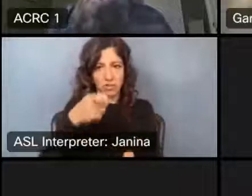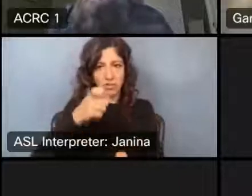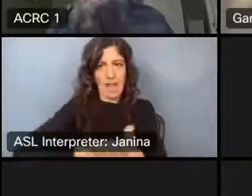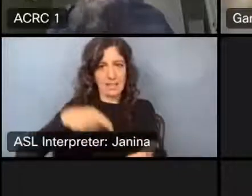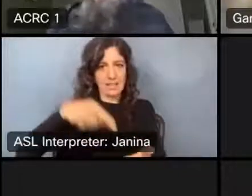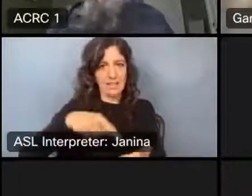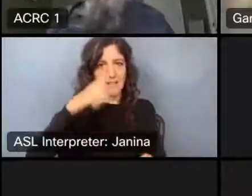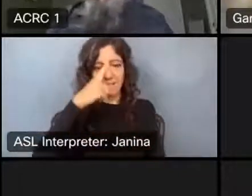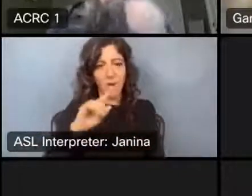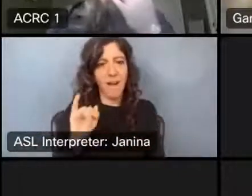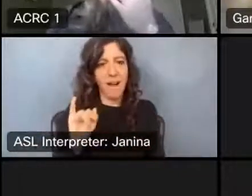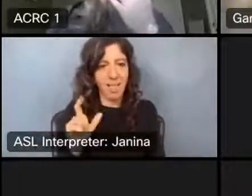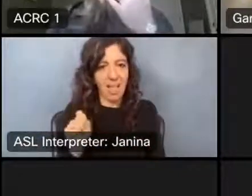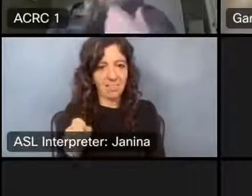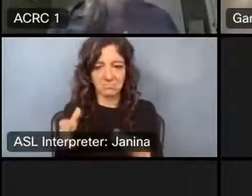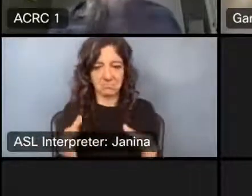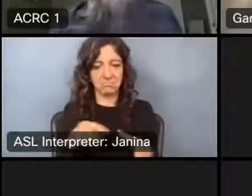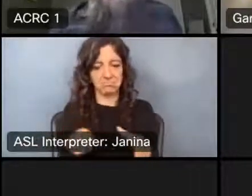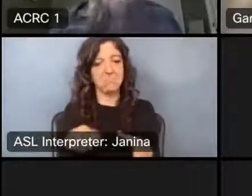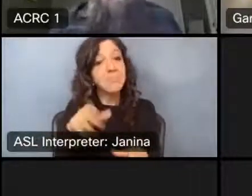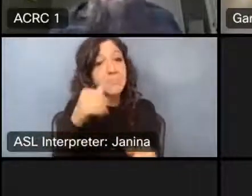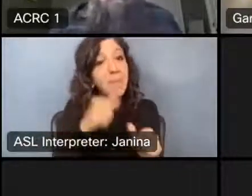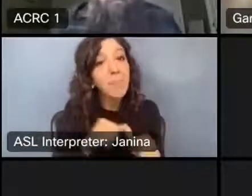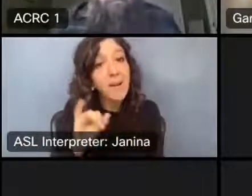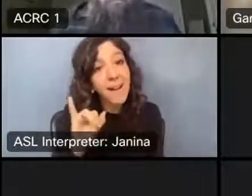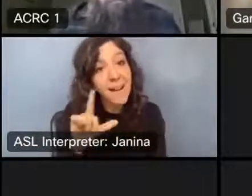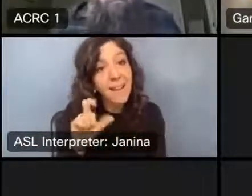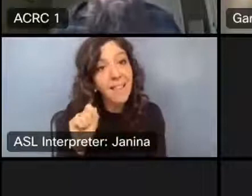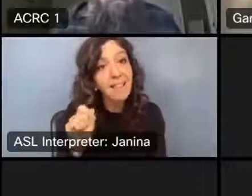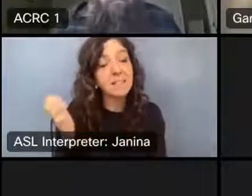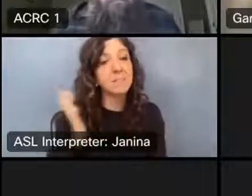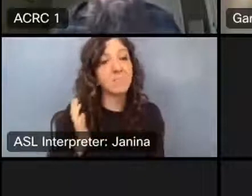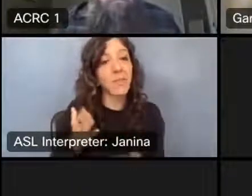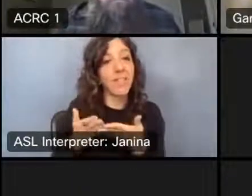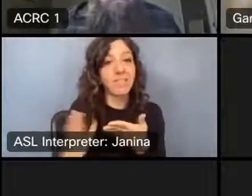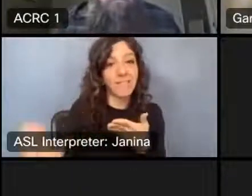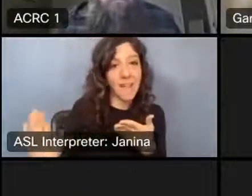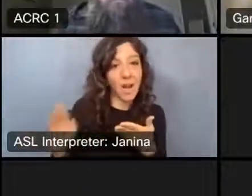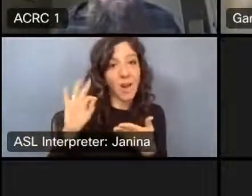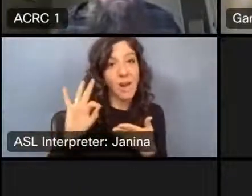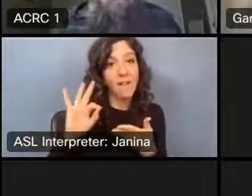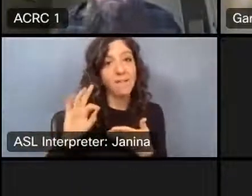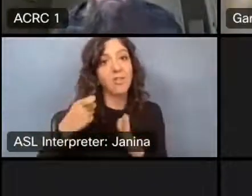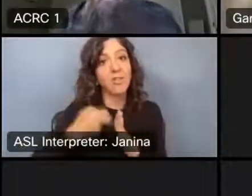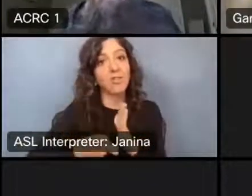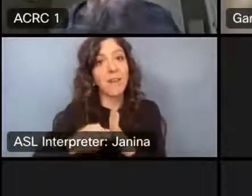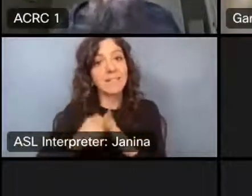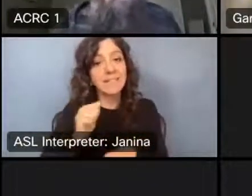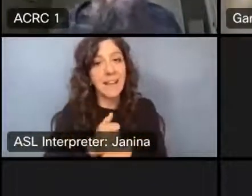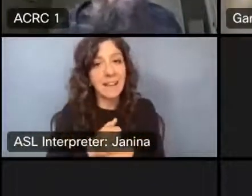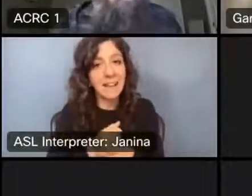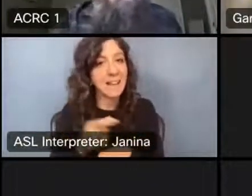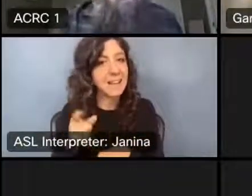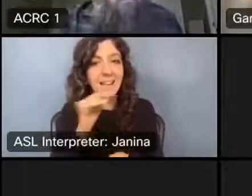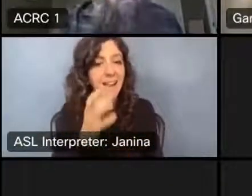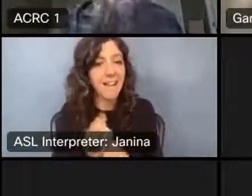ILS. So if you all remember correctly, ILS was left out basically of the rate study in terms of receiving an increase